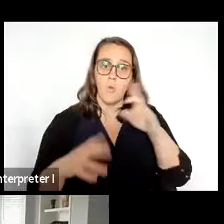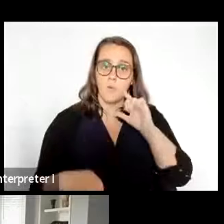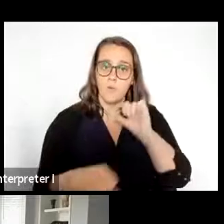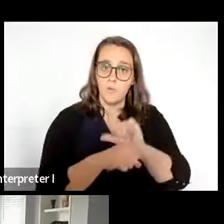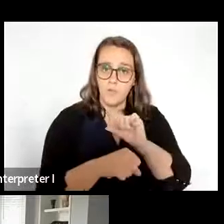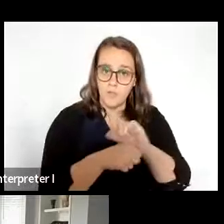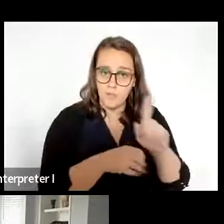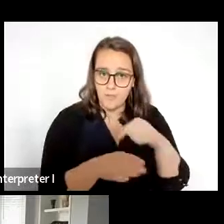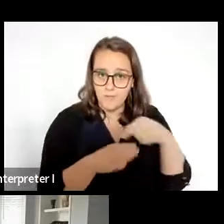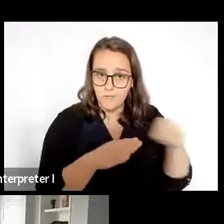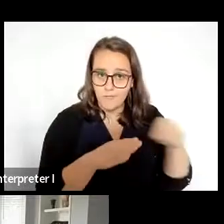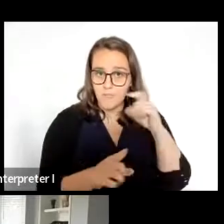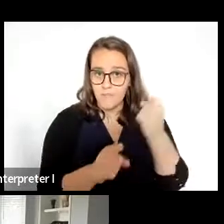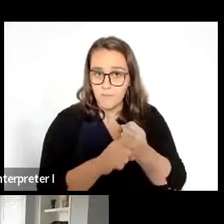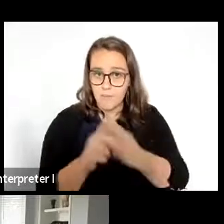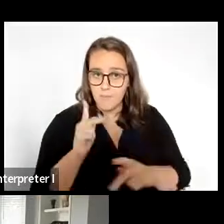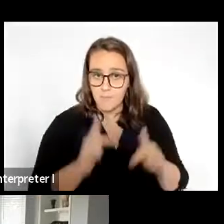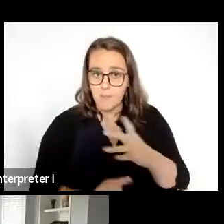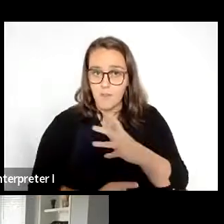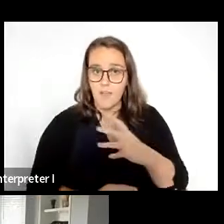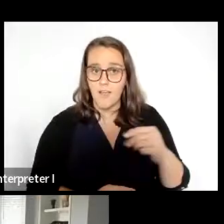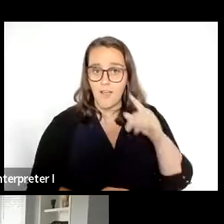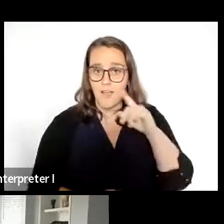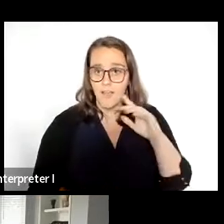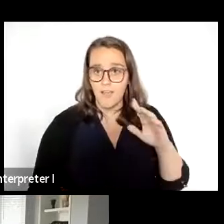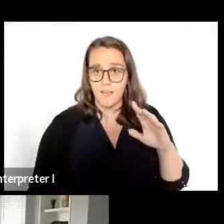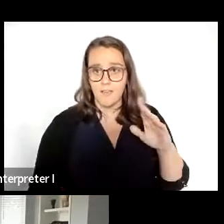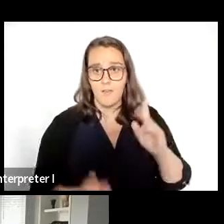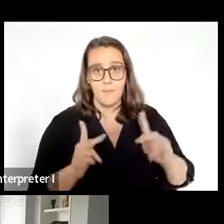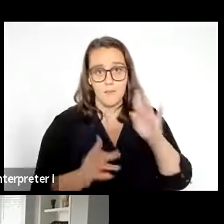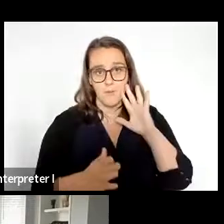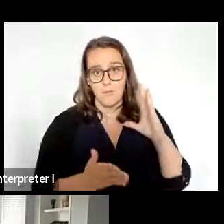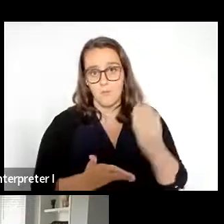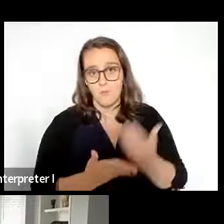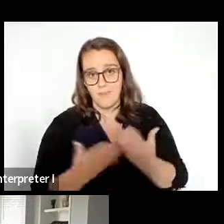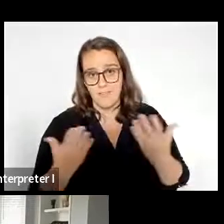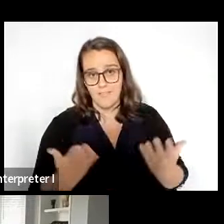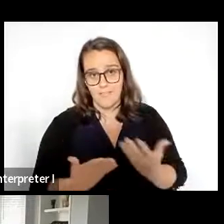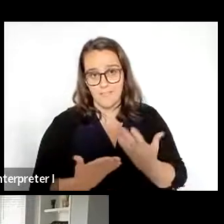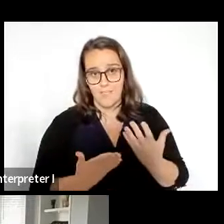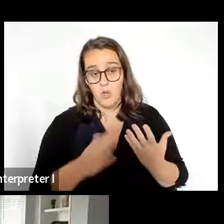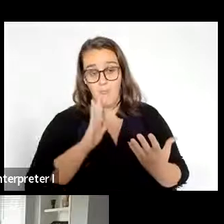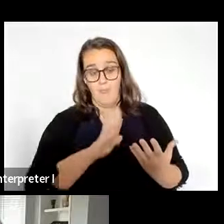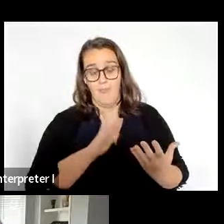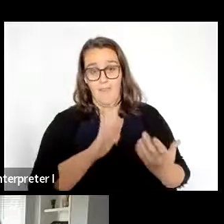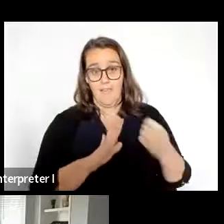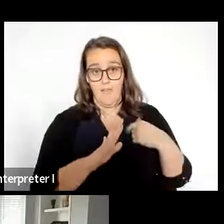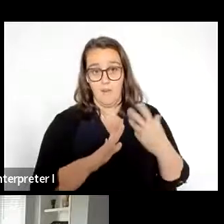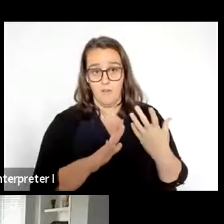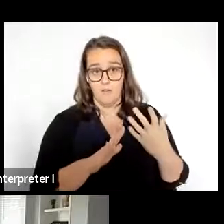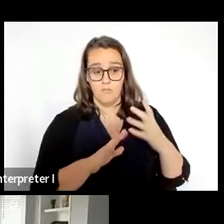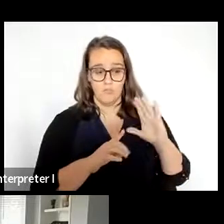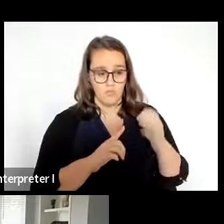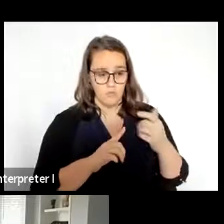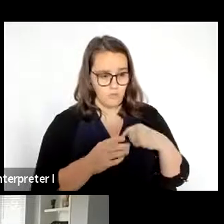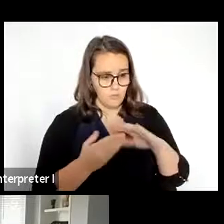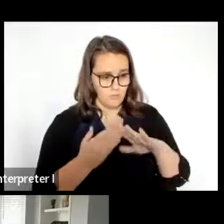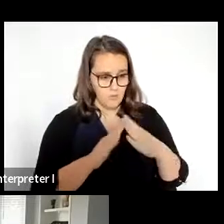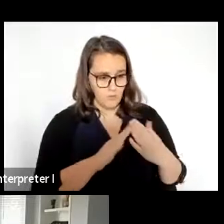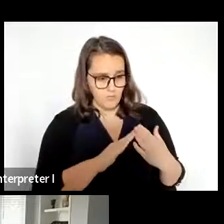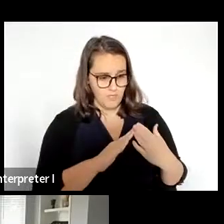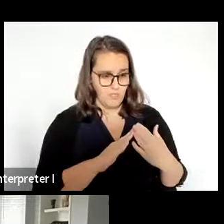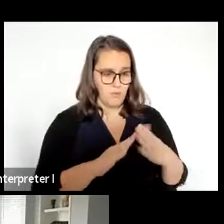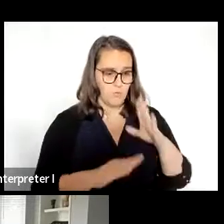those working with incoming people and communities. Without this collaboration, we are likely to miss impacts